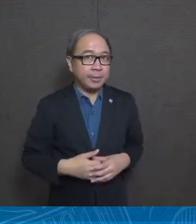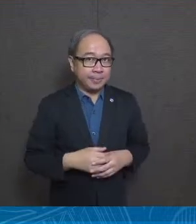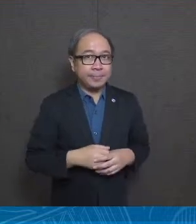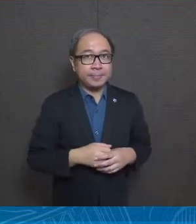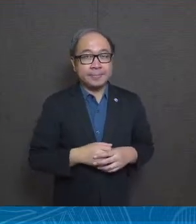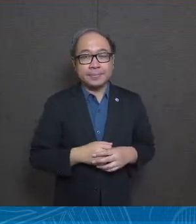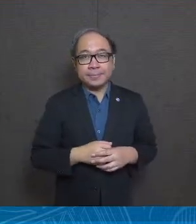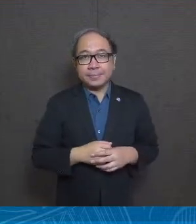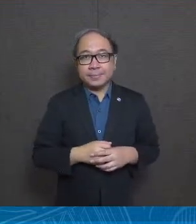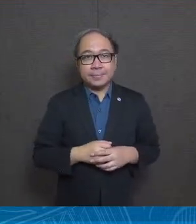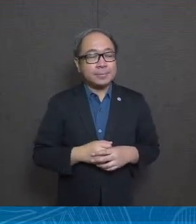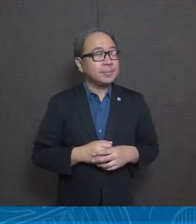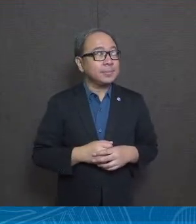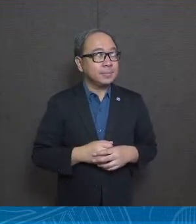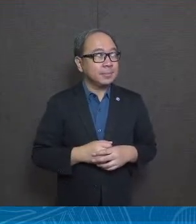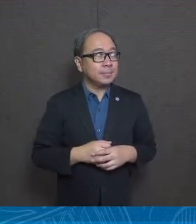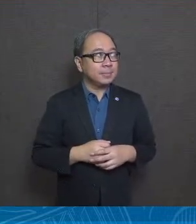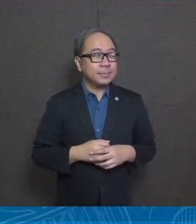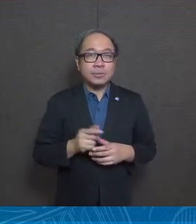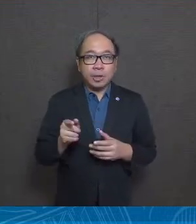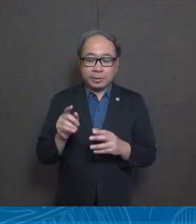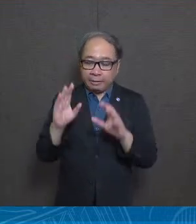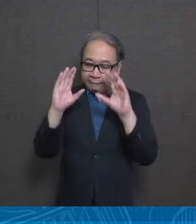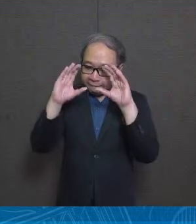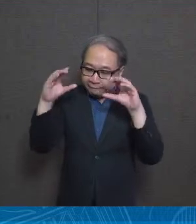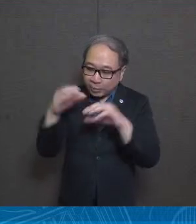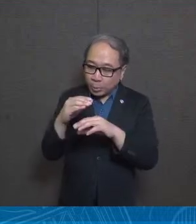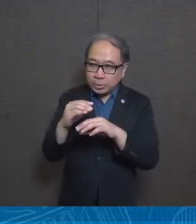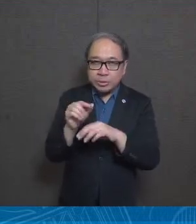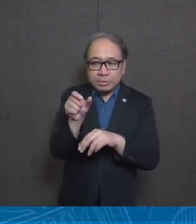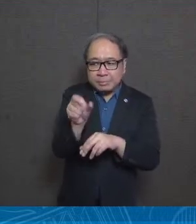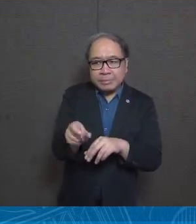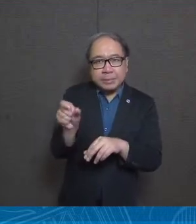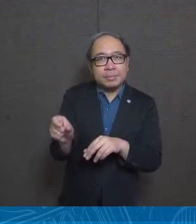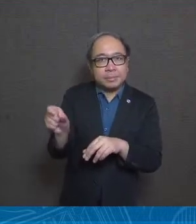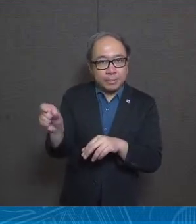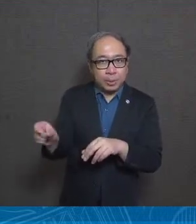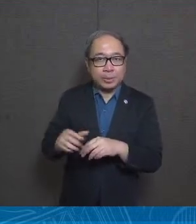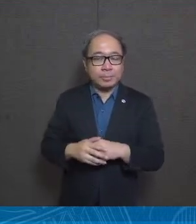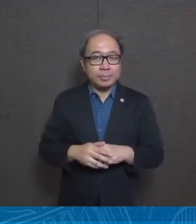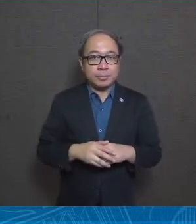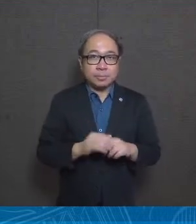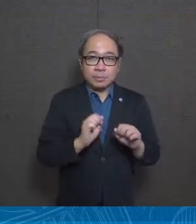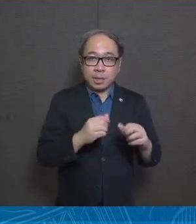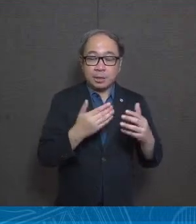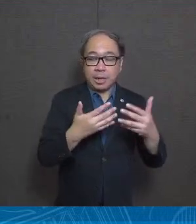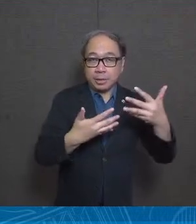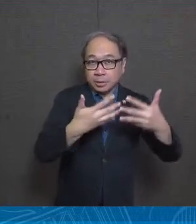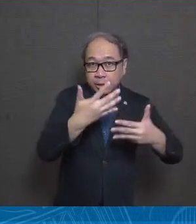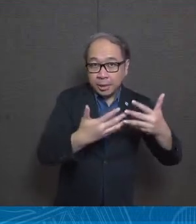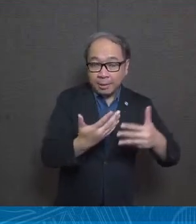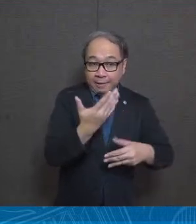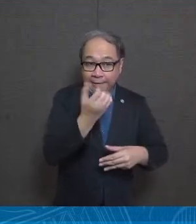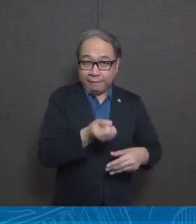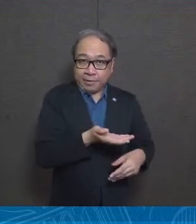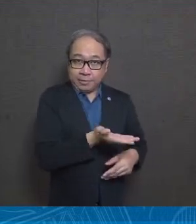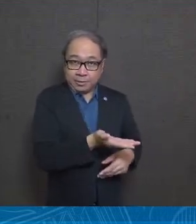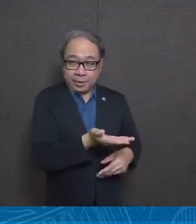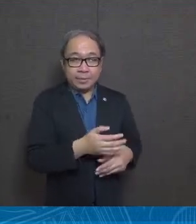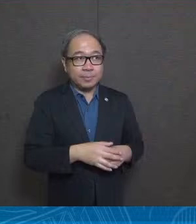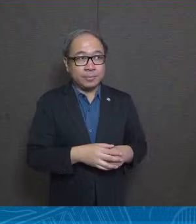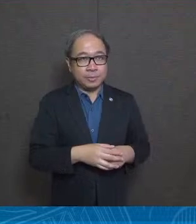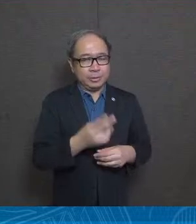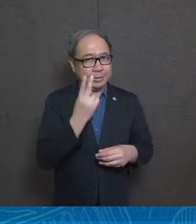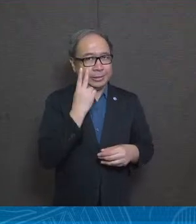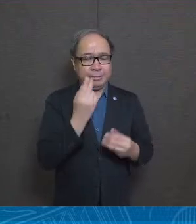Oh, wow. People-centric, accessible data, data availability. Is it my eyes capturing a lot of